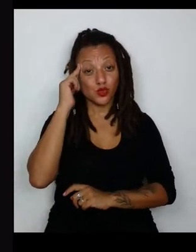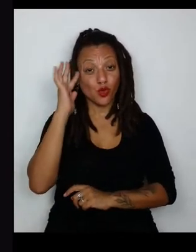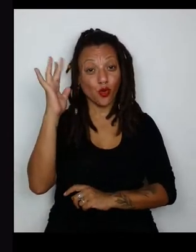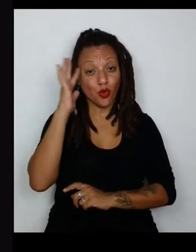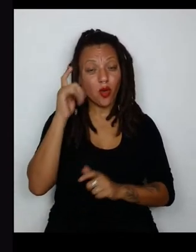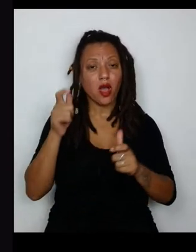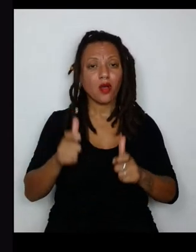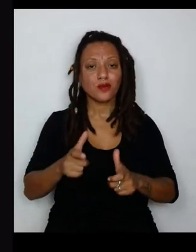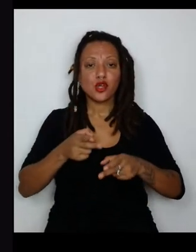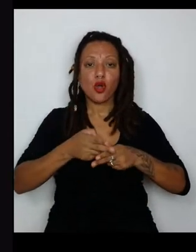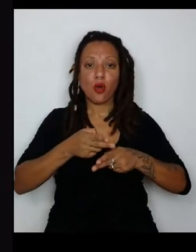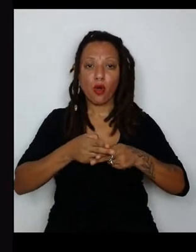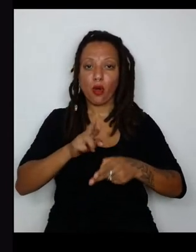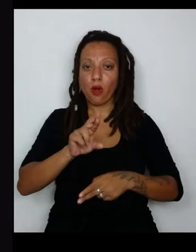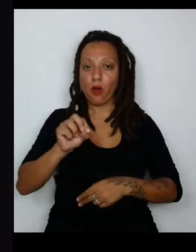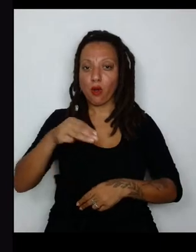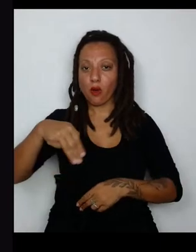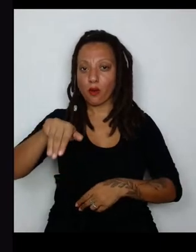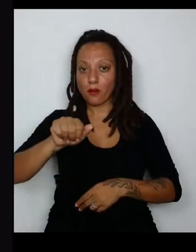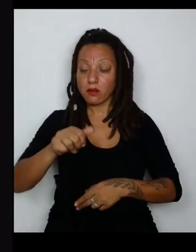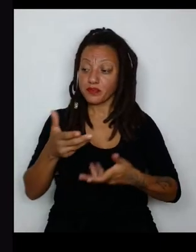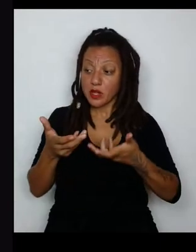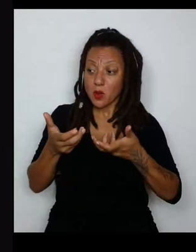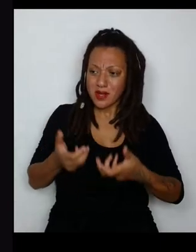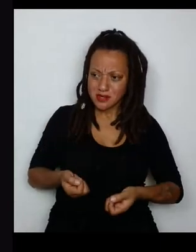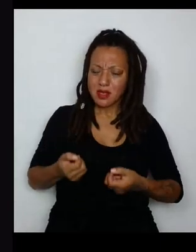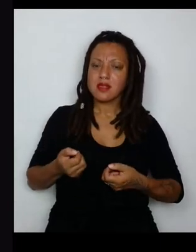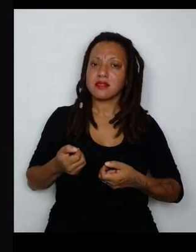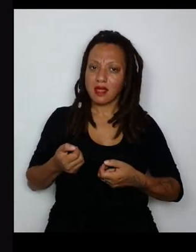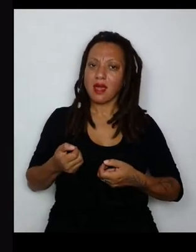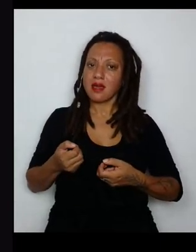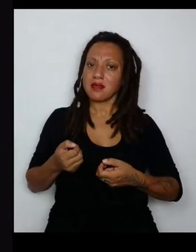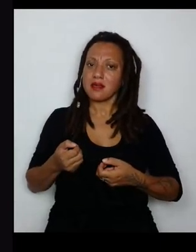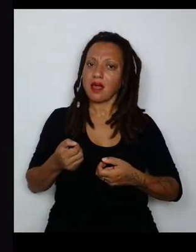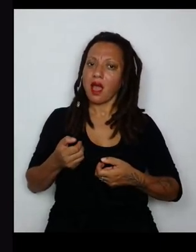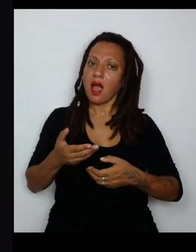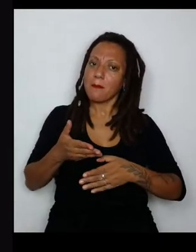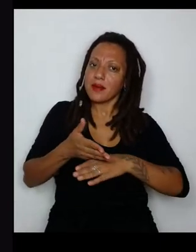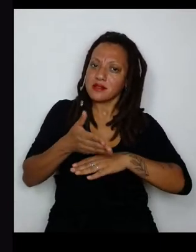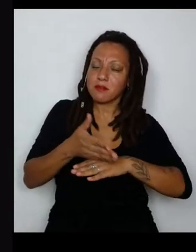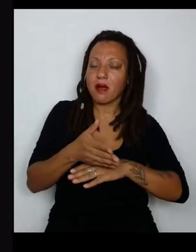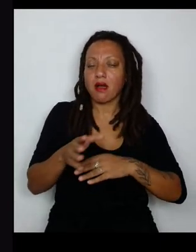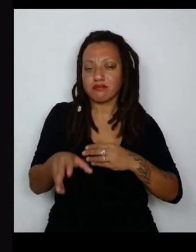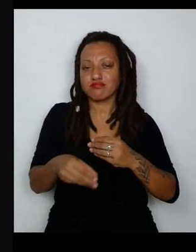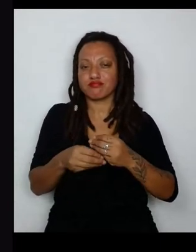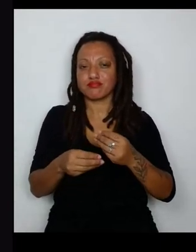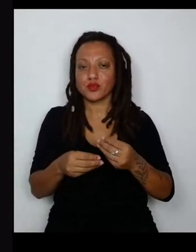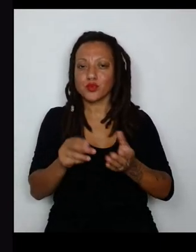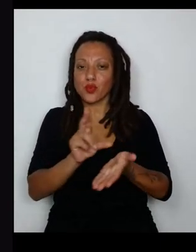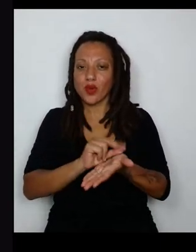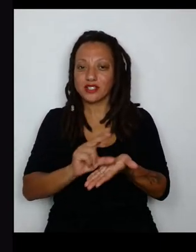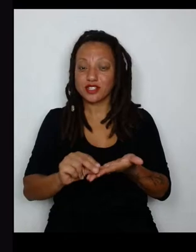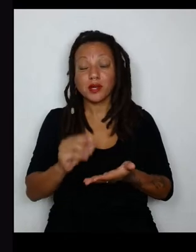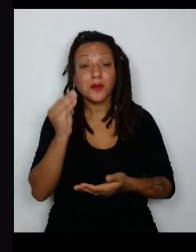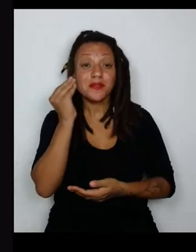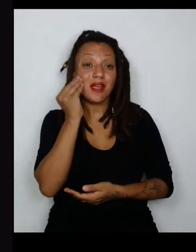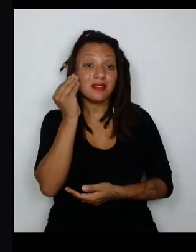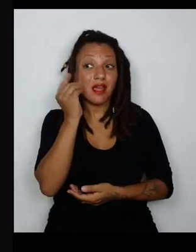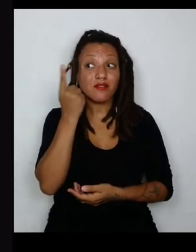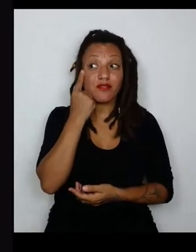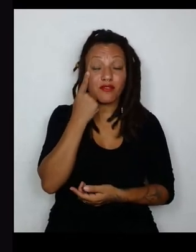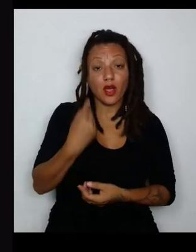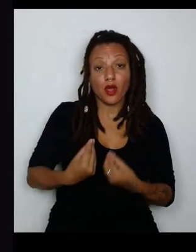paper i have tried to acquaint myself with the recent gogan bibliography and even